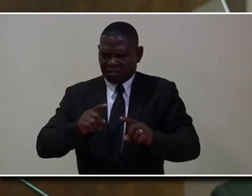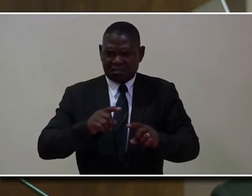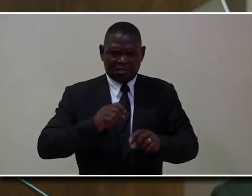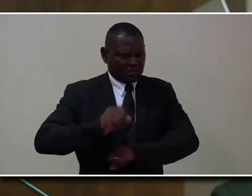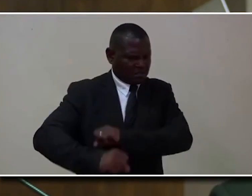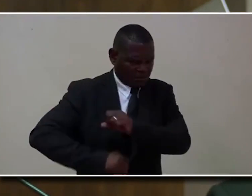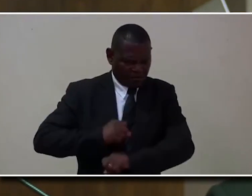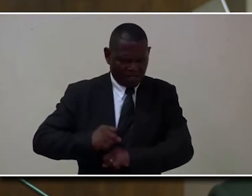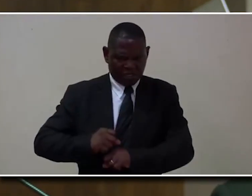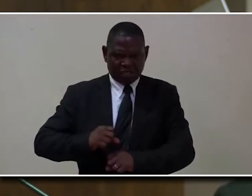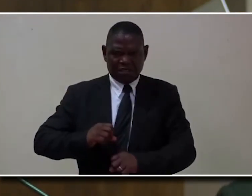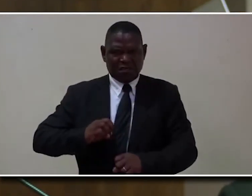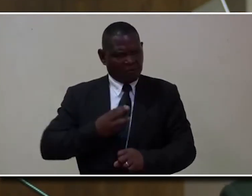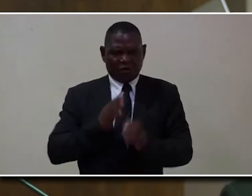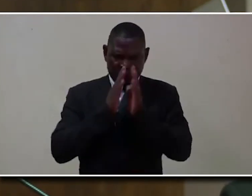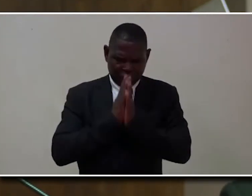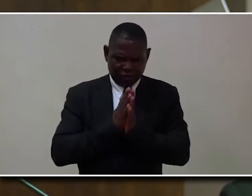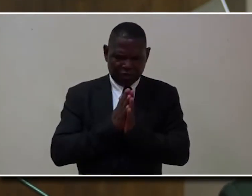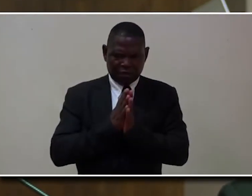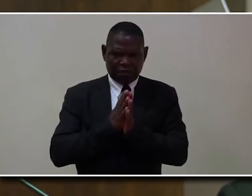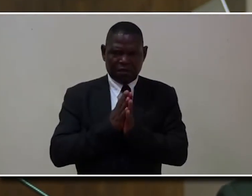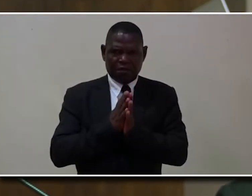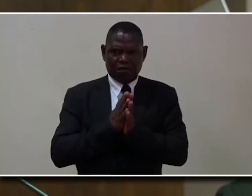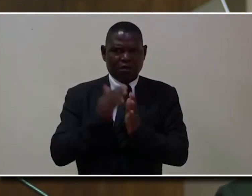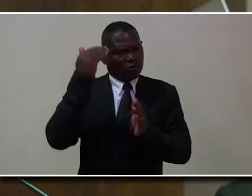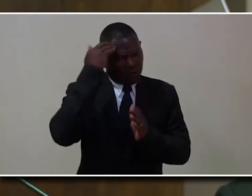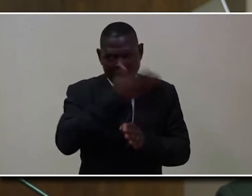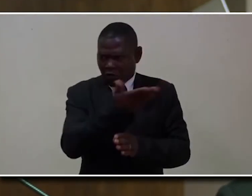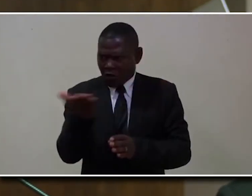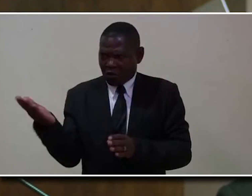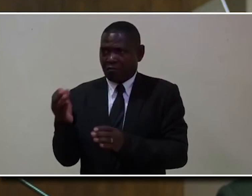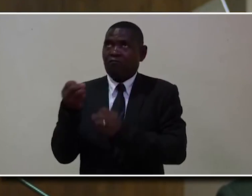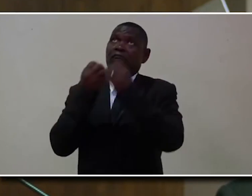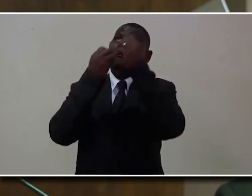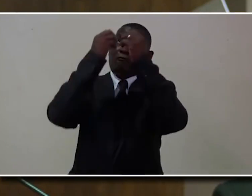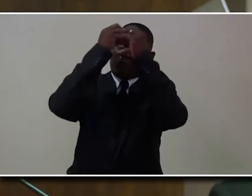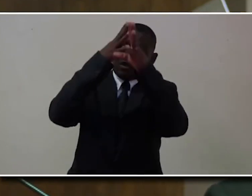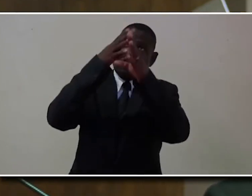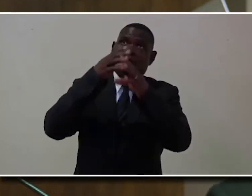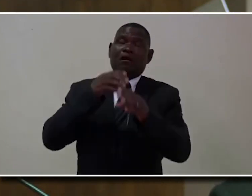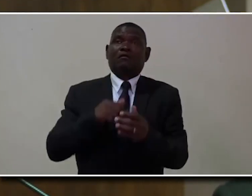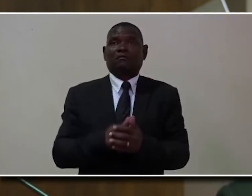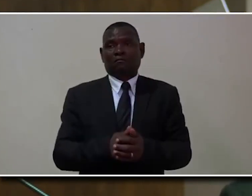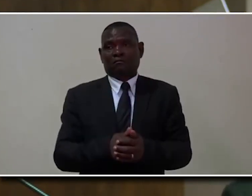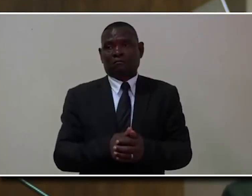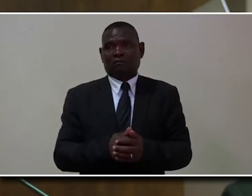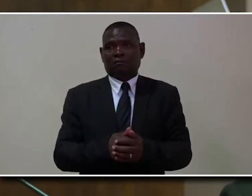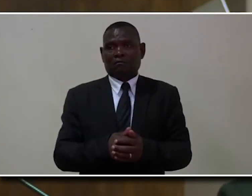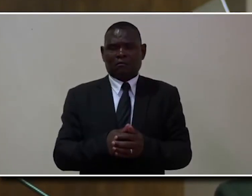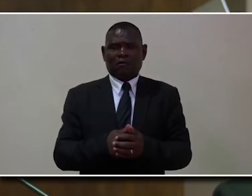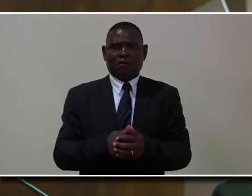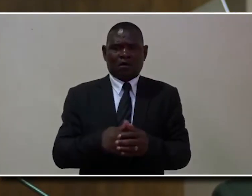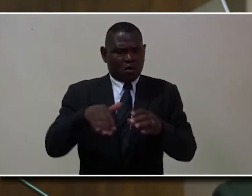You know them, Father, and you know where they are. There are those that are sick in homes and